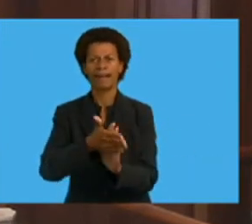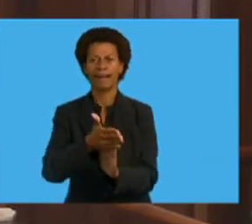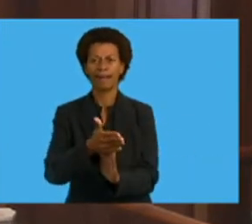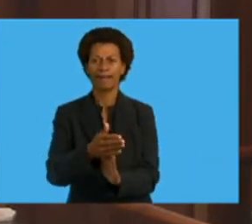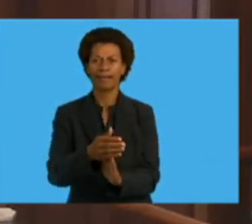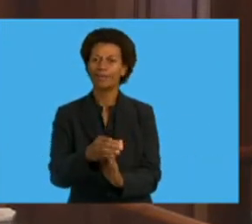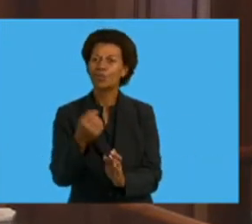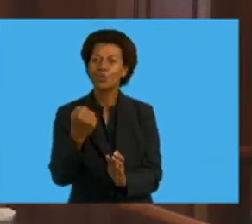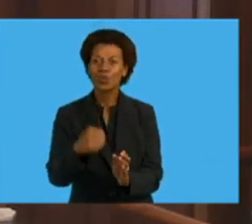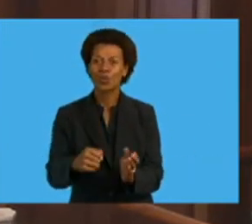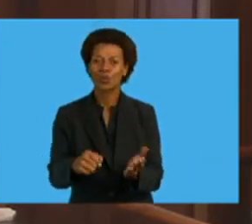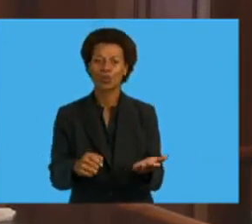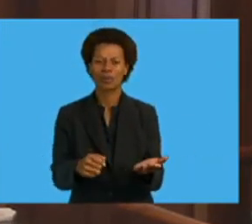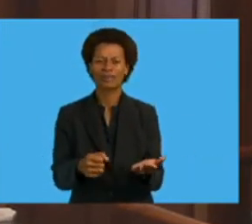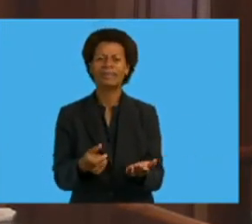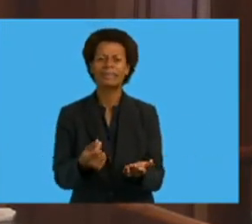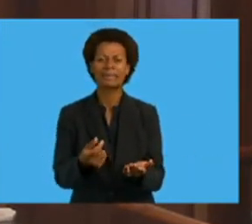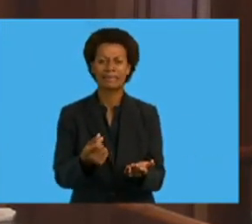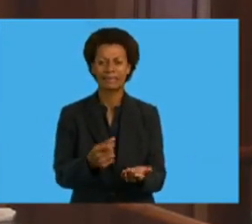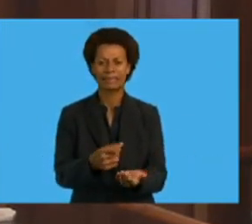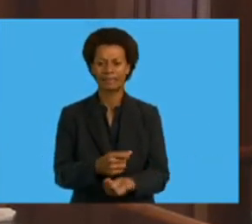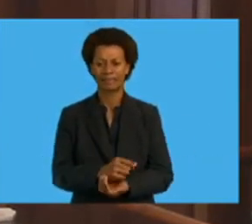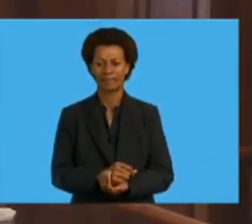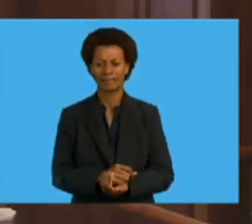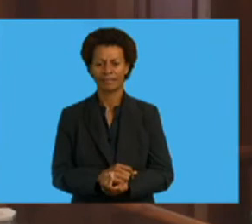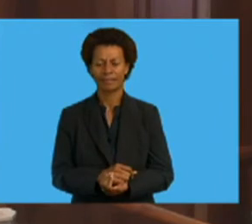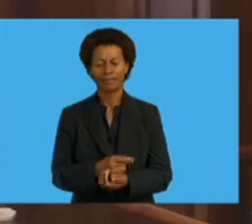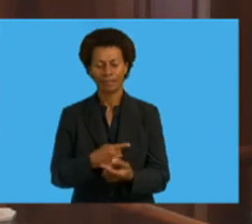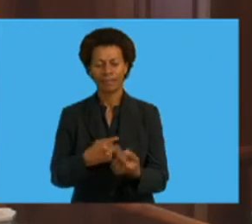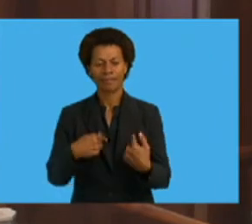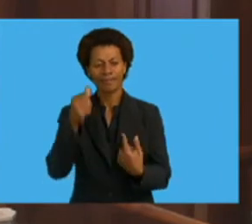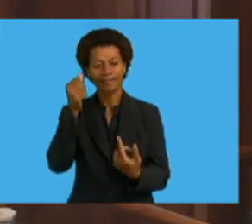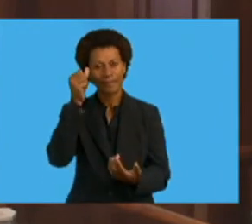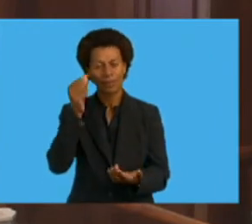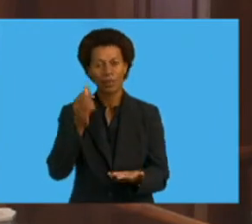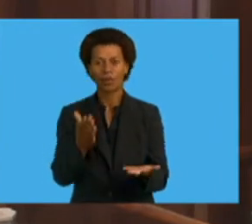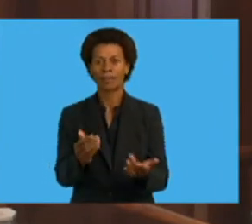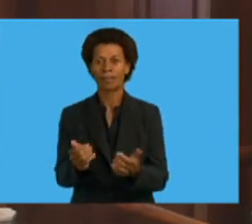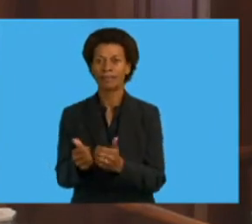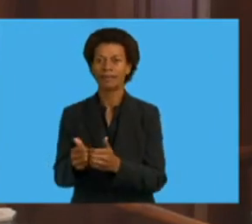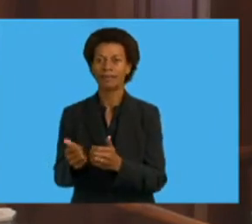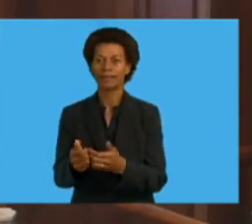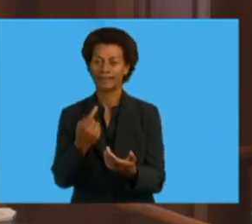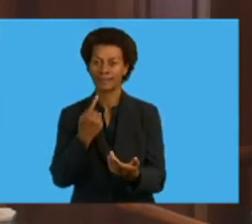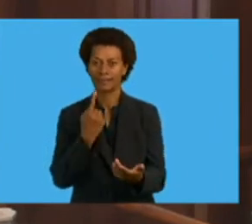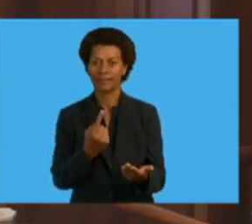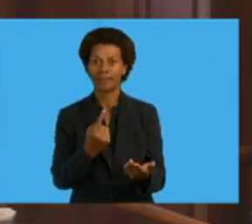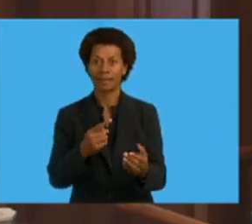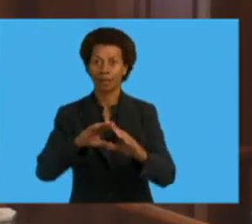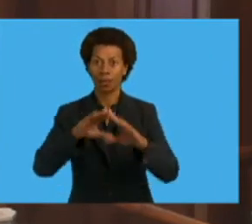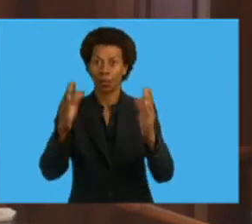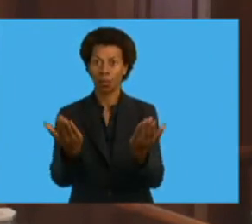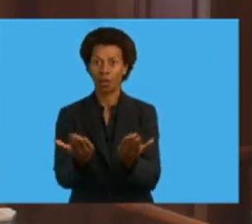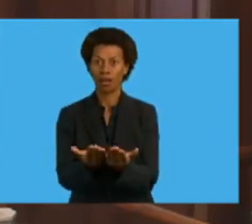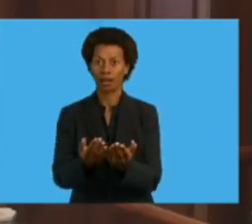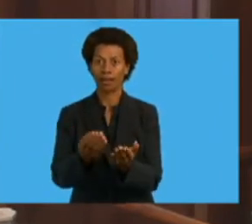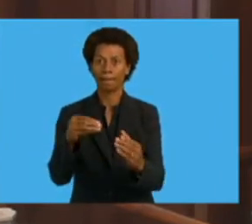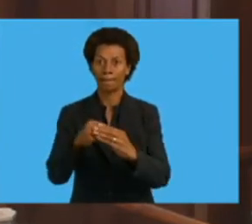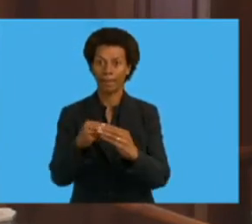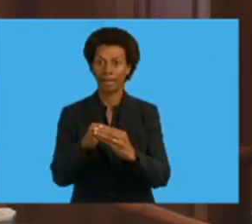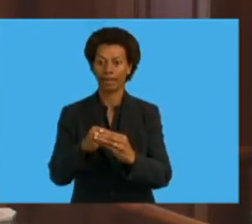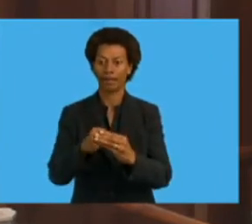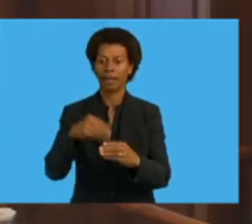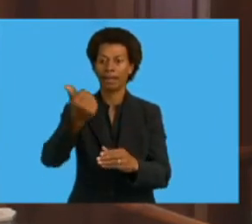not. Very simple. And this is also according to many, including the World Bank, the Asian Development